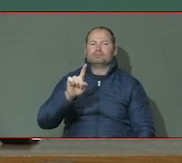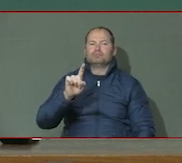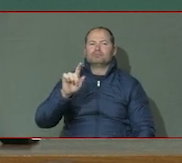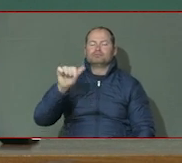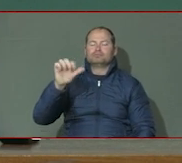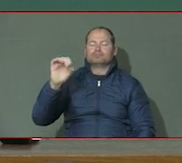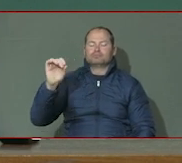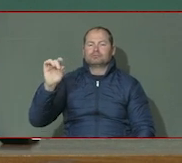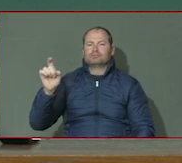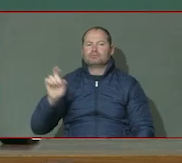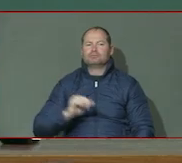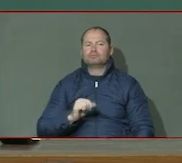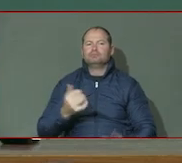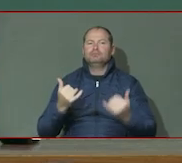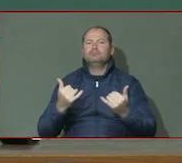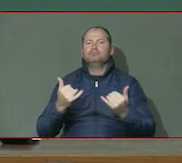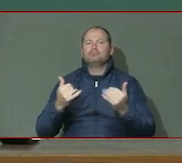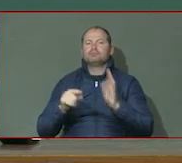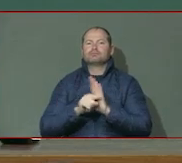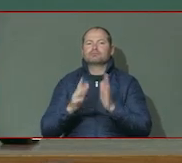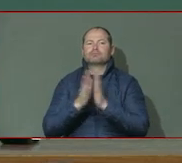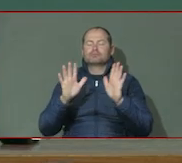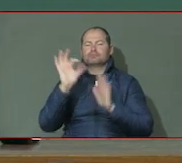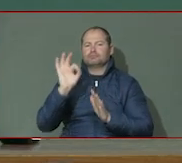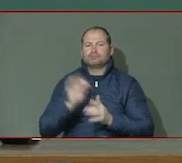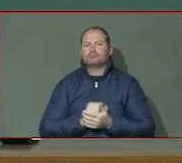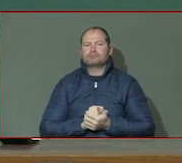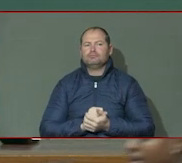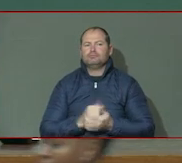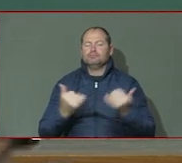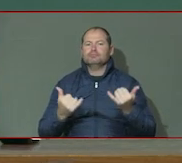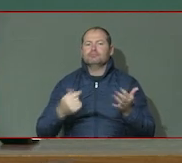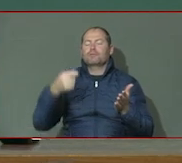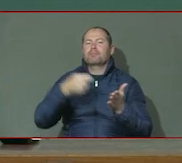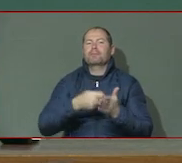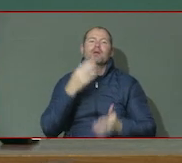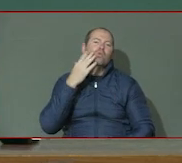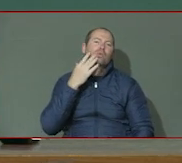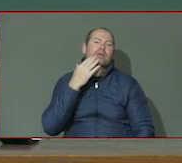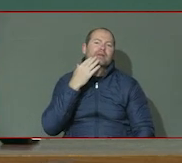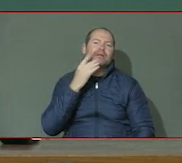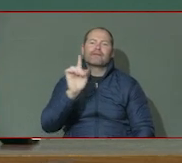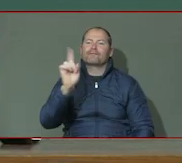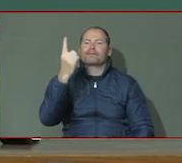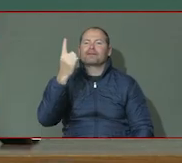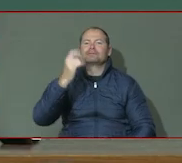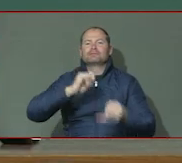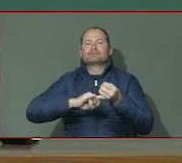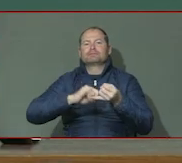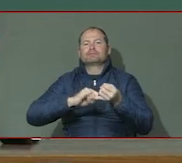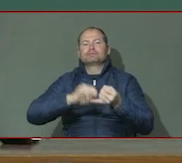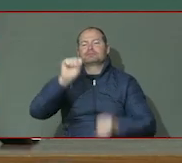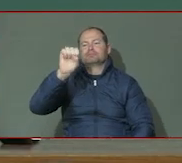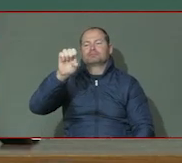We also write off 10%. We bought the new equipment on the 1st of September. So we had it for